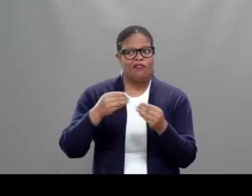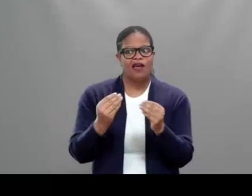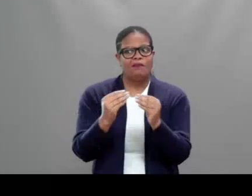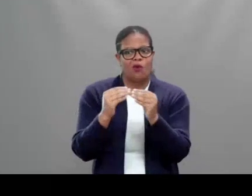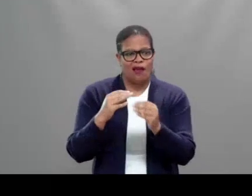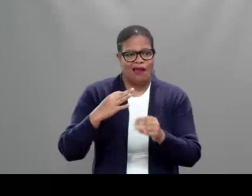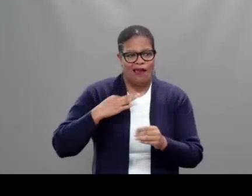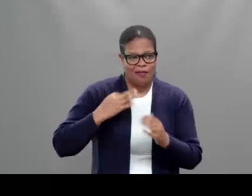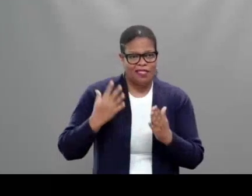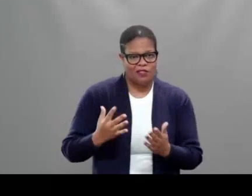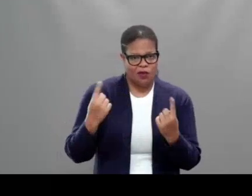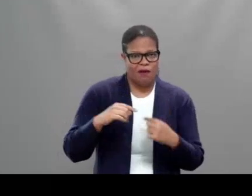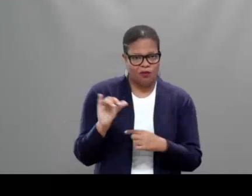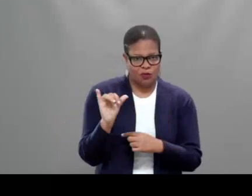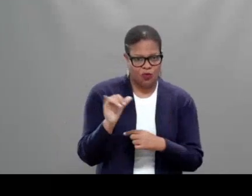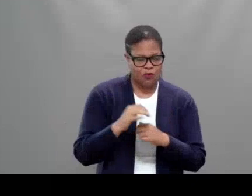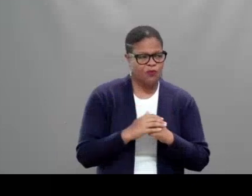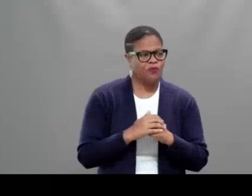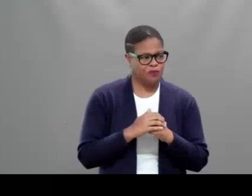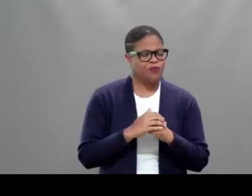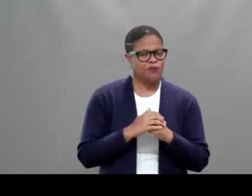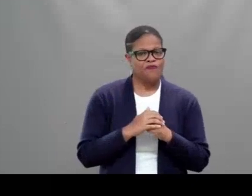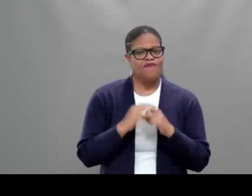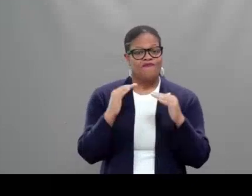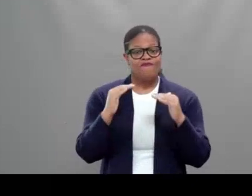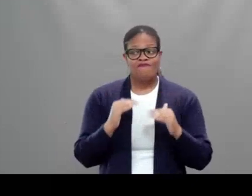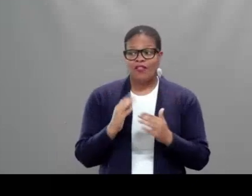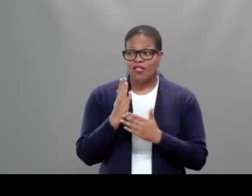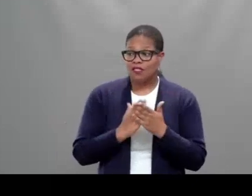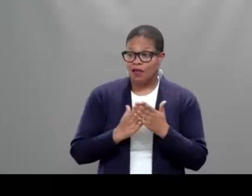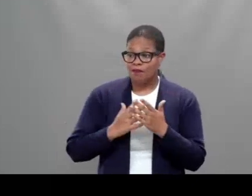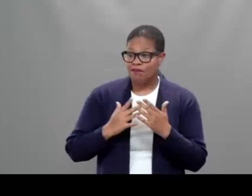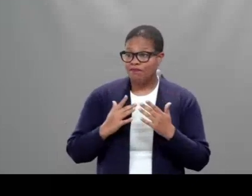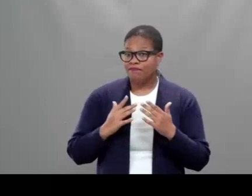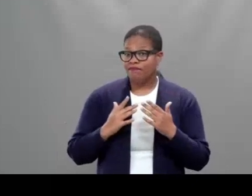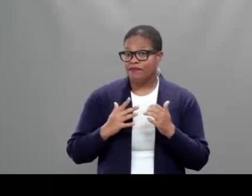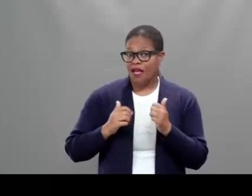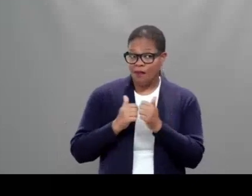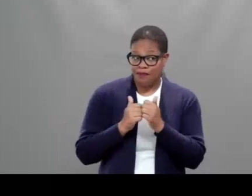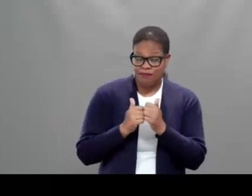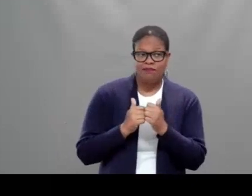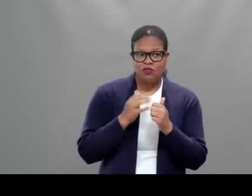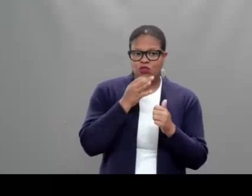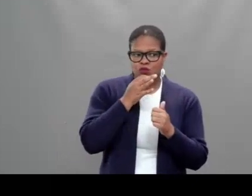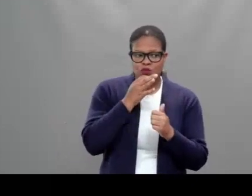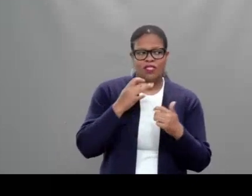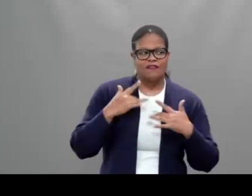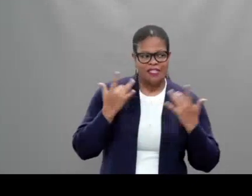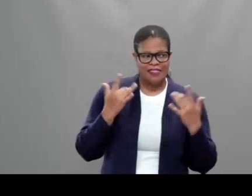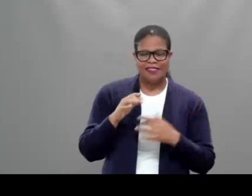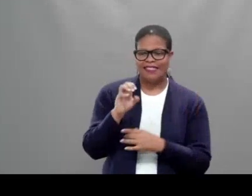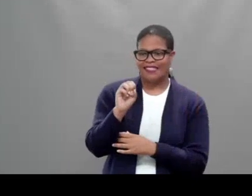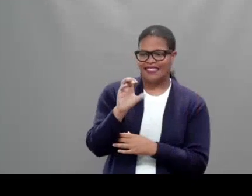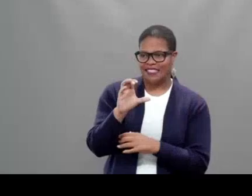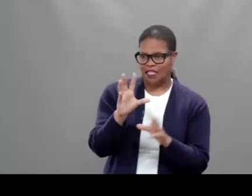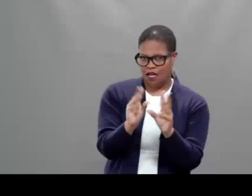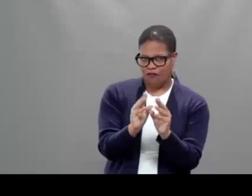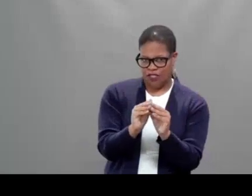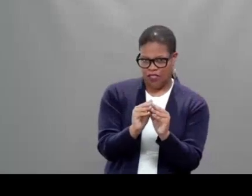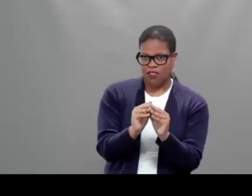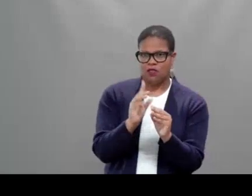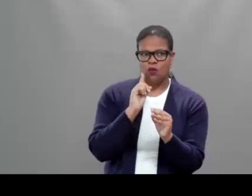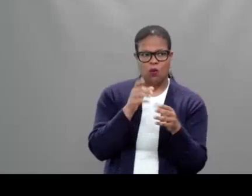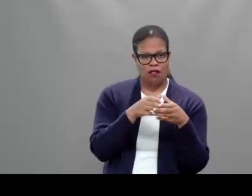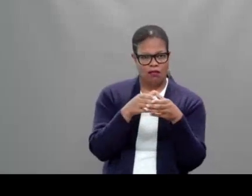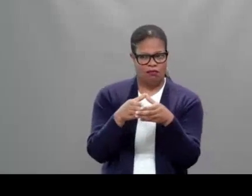well. So we have some upcoming events. Our EC conference, we are going to attend it as